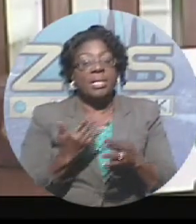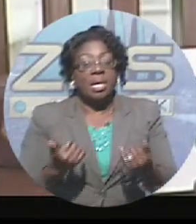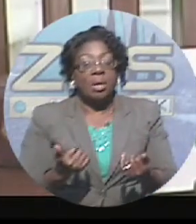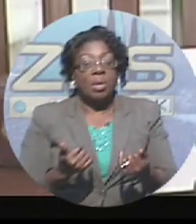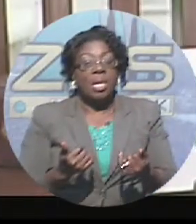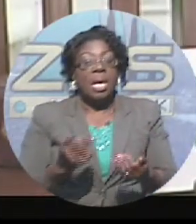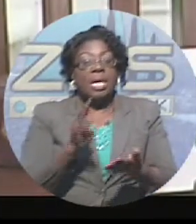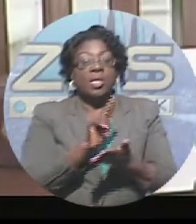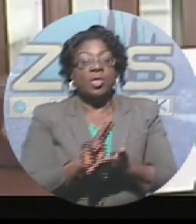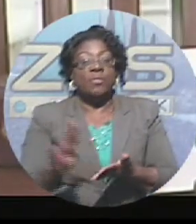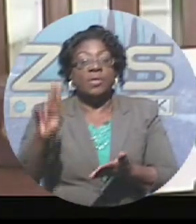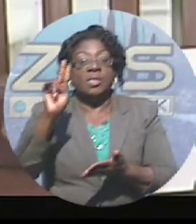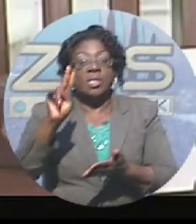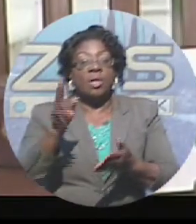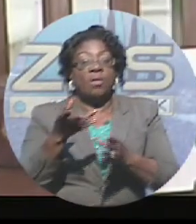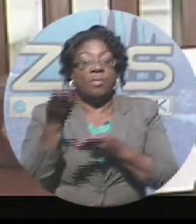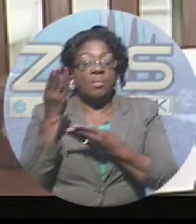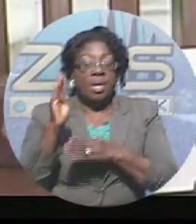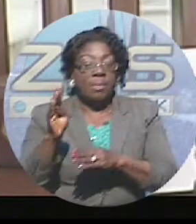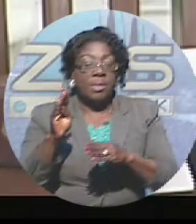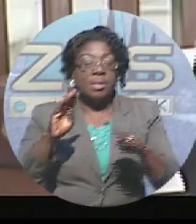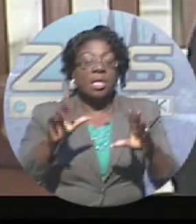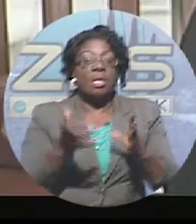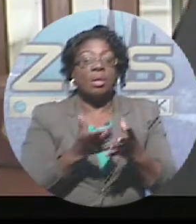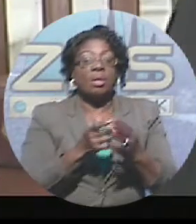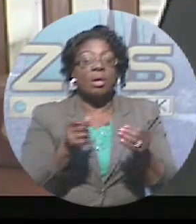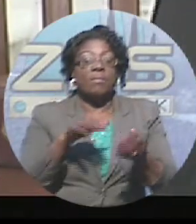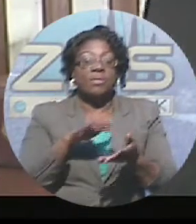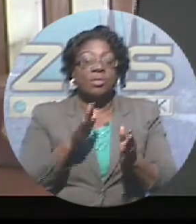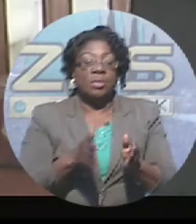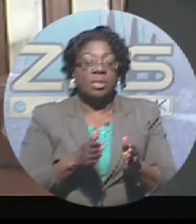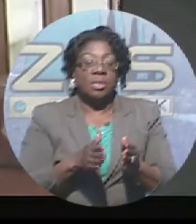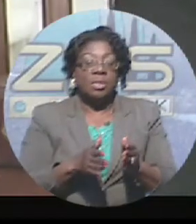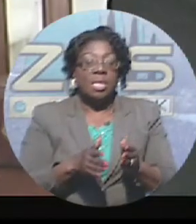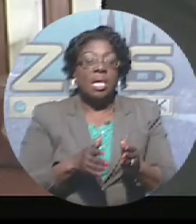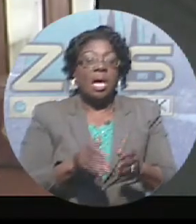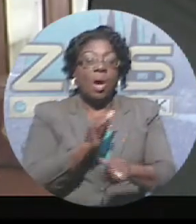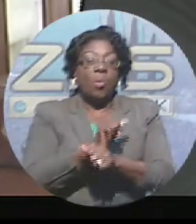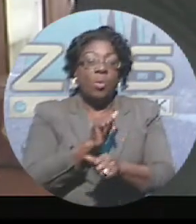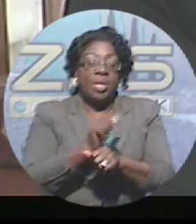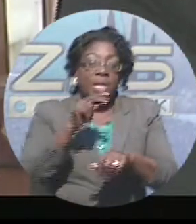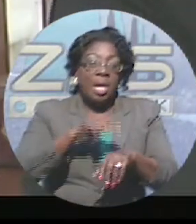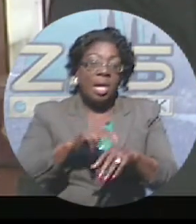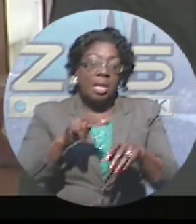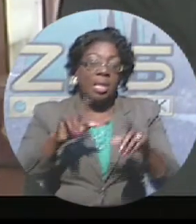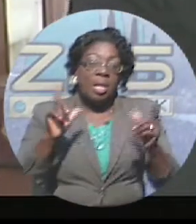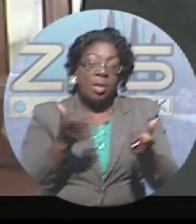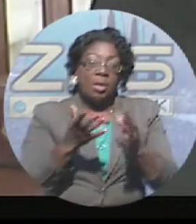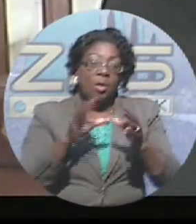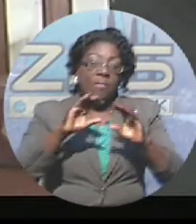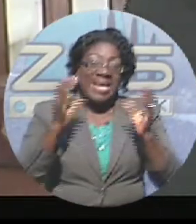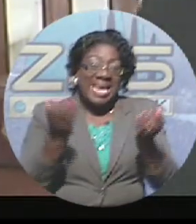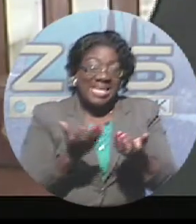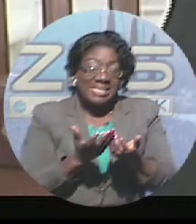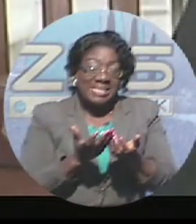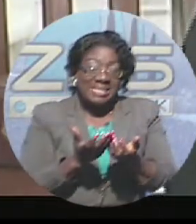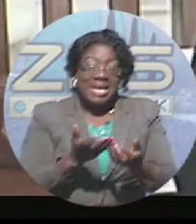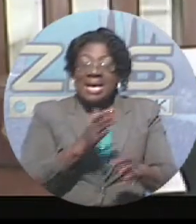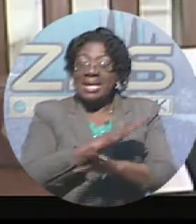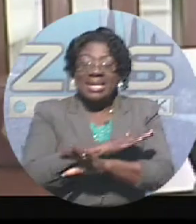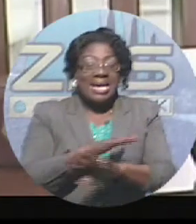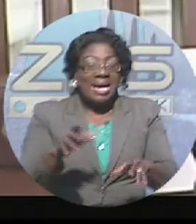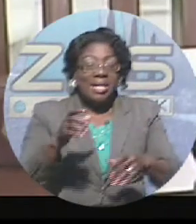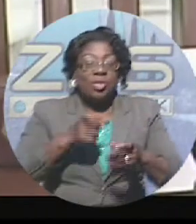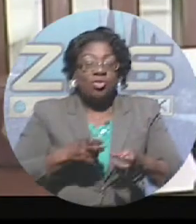is that a lot of the students are on very heavy workloads. They cannot afford to go